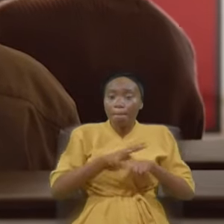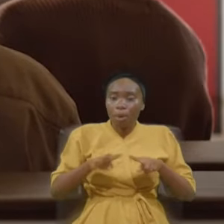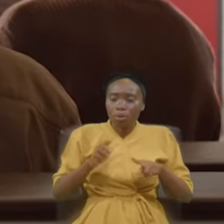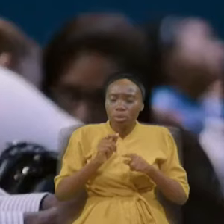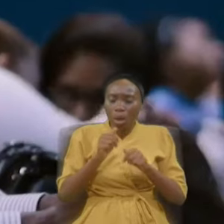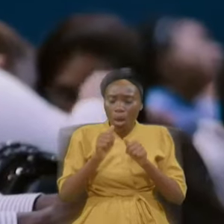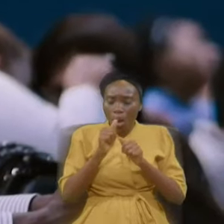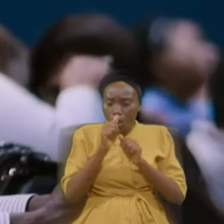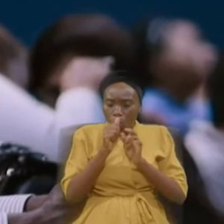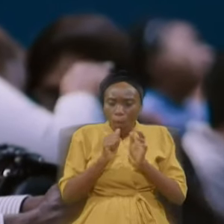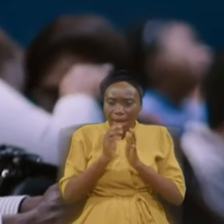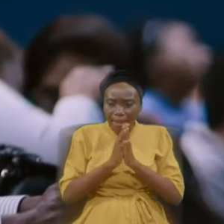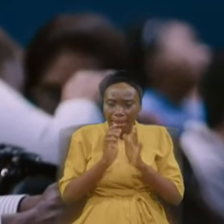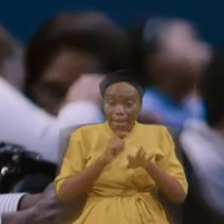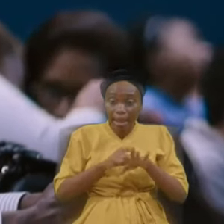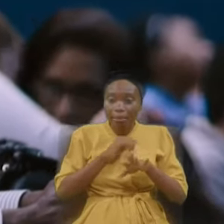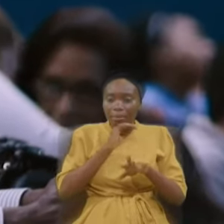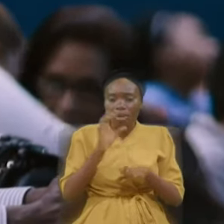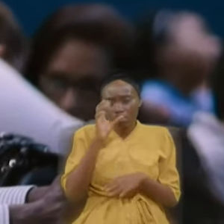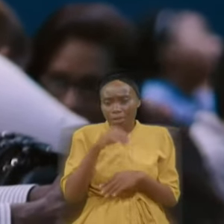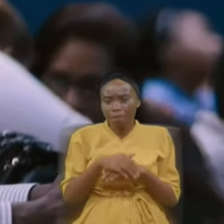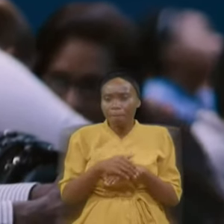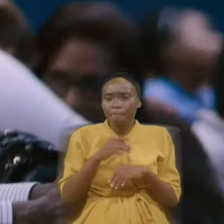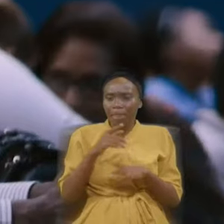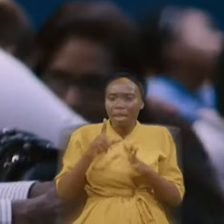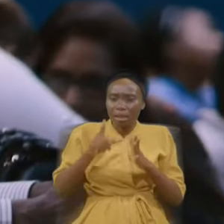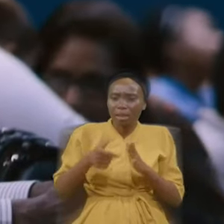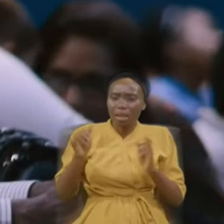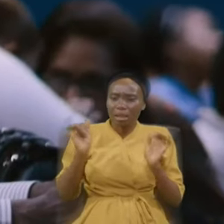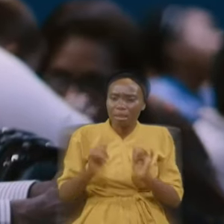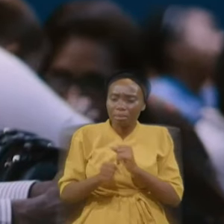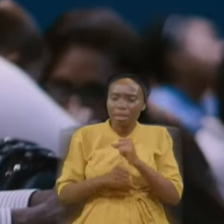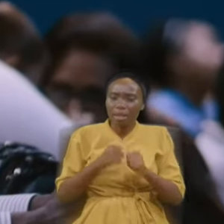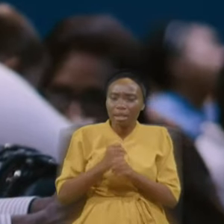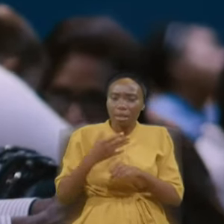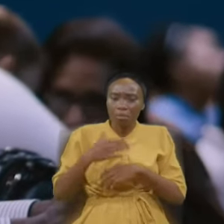missing. Then one day, maybe 3 years after being born again, and they'll be